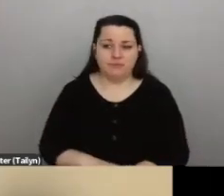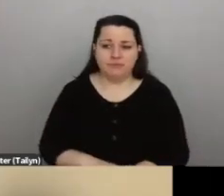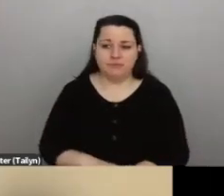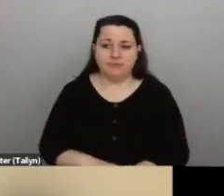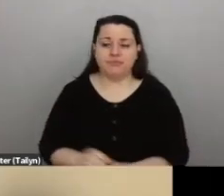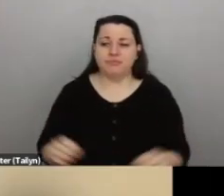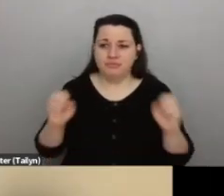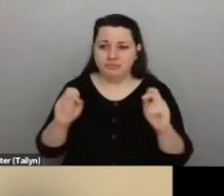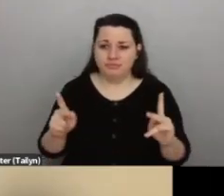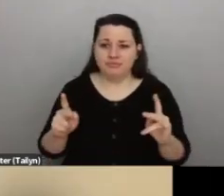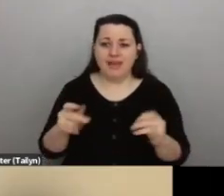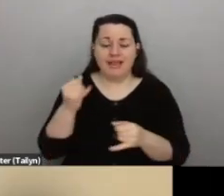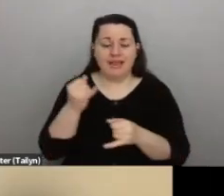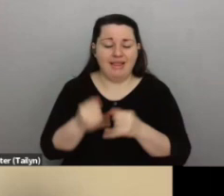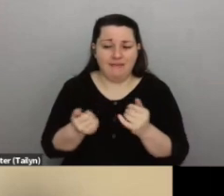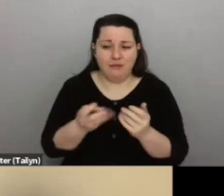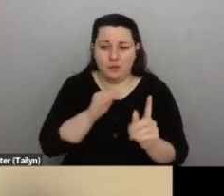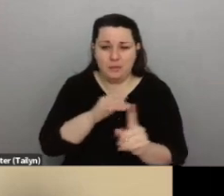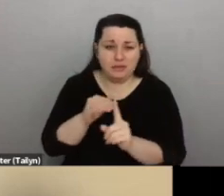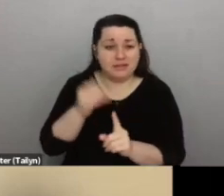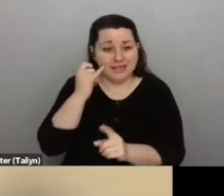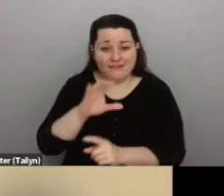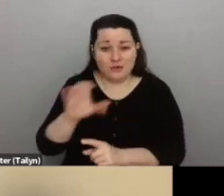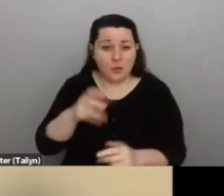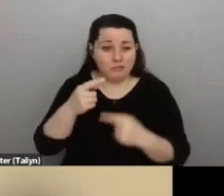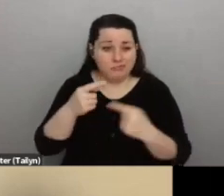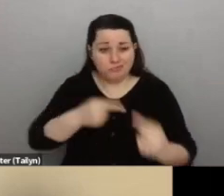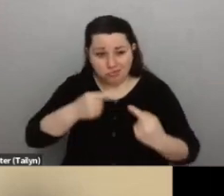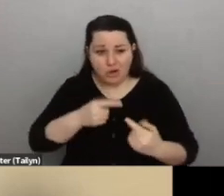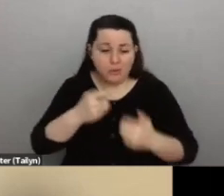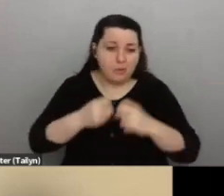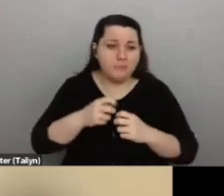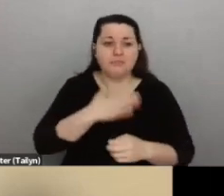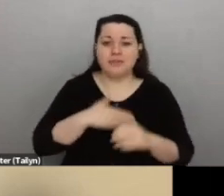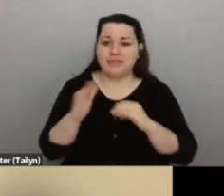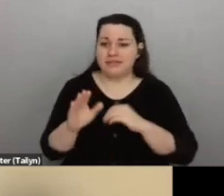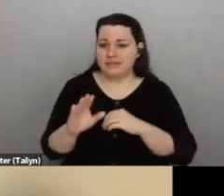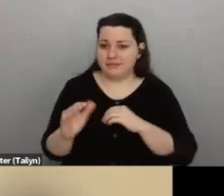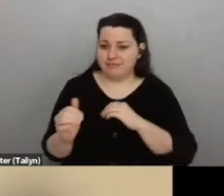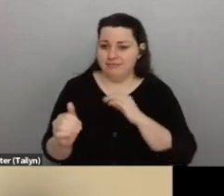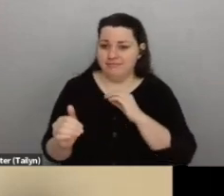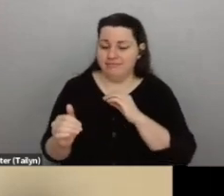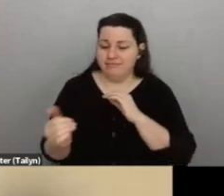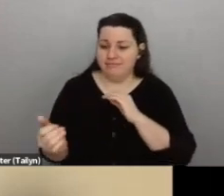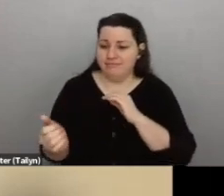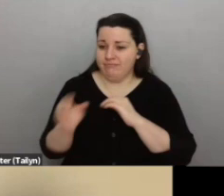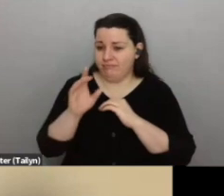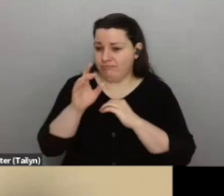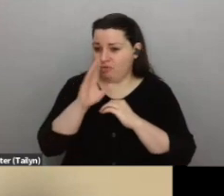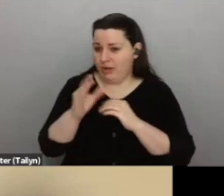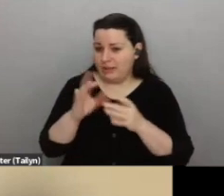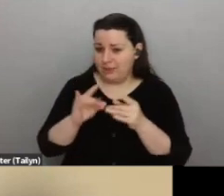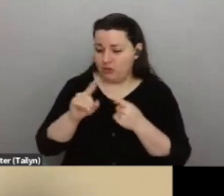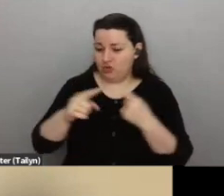Okay, last few reminders. If you have trouble with Zoom, please feel free to send me, Kinsey, a direct message. I am here to